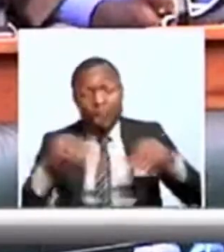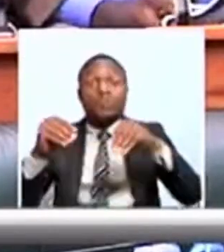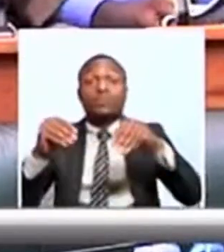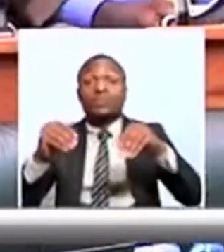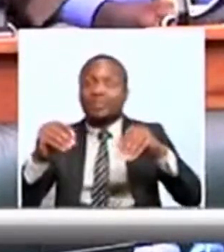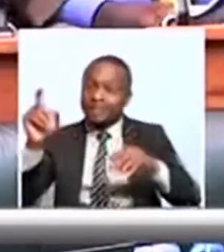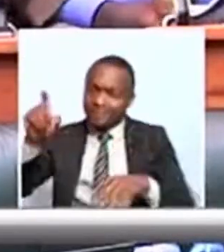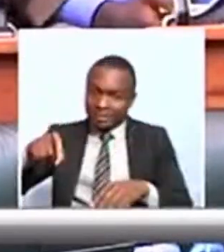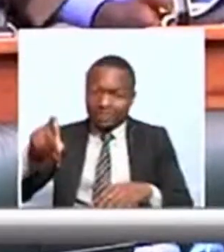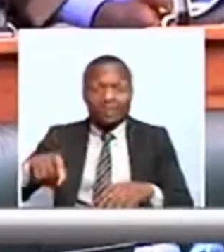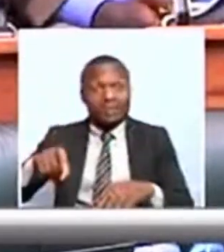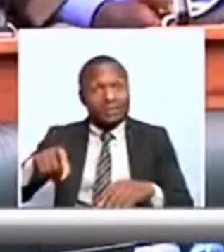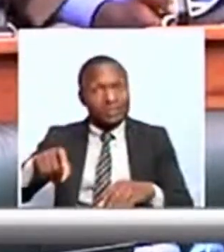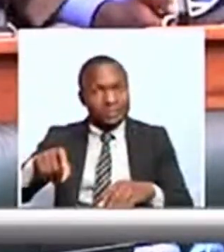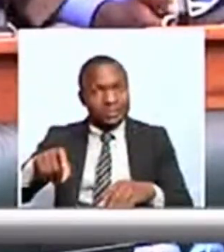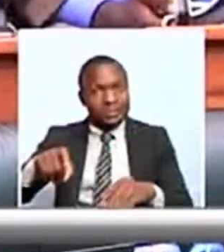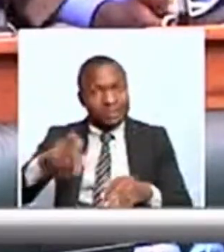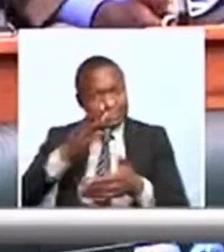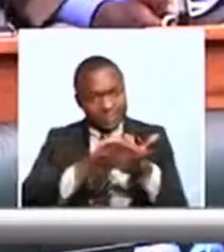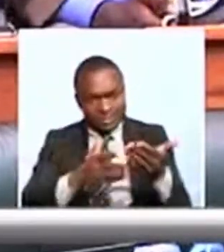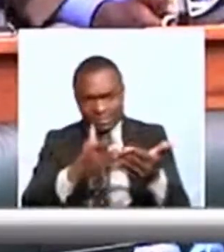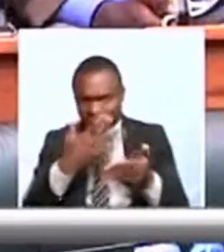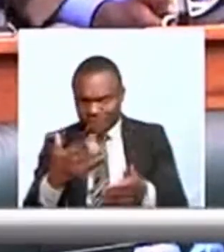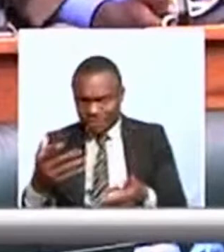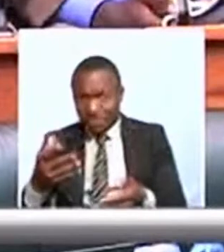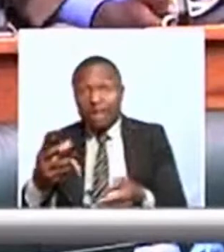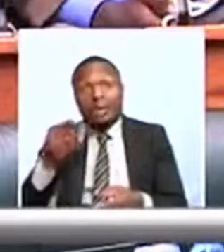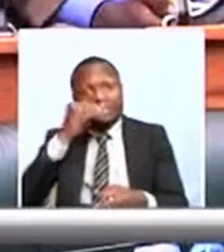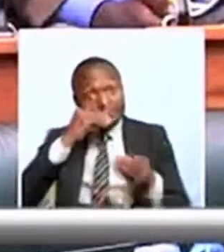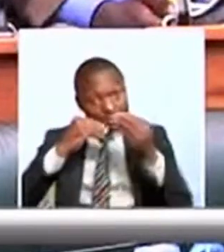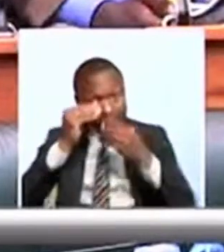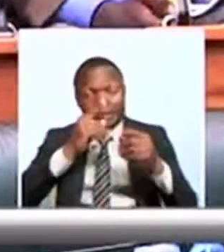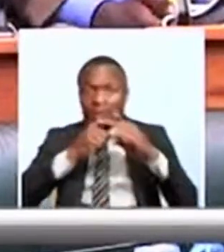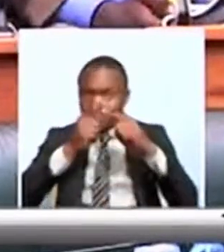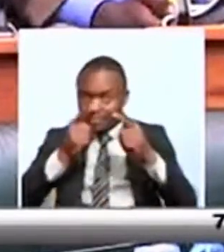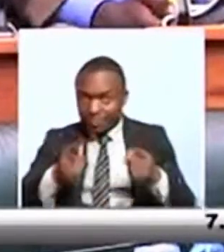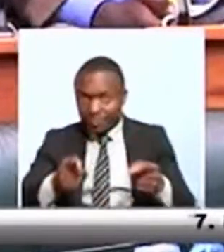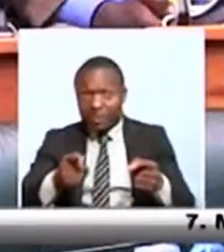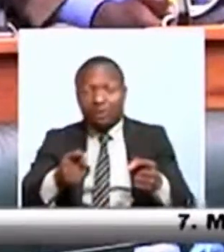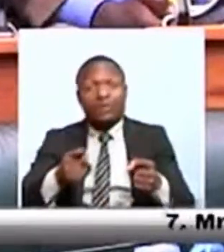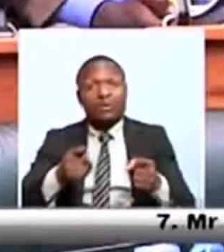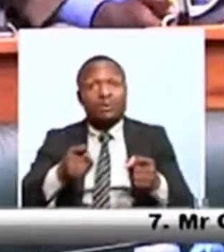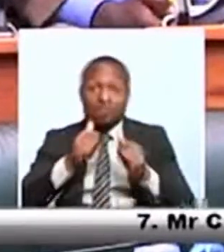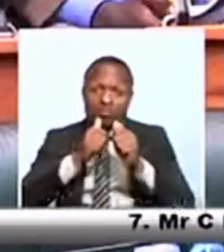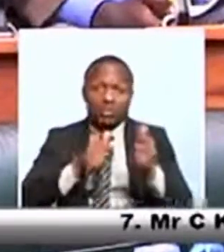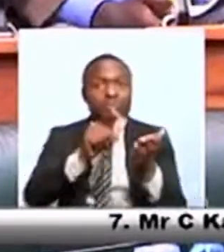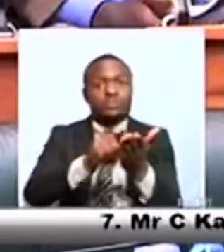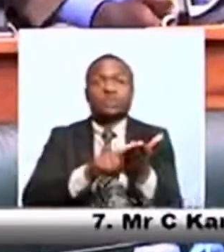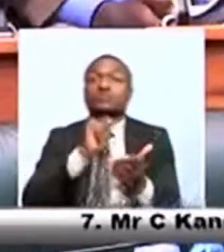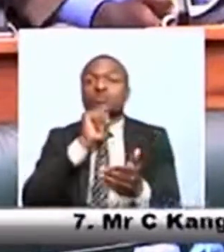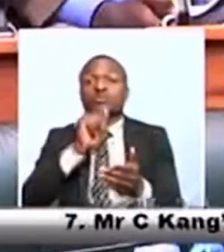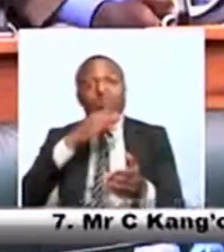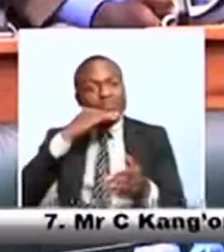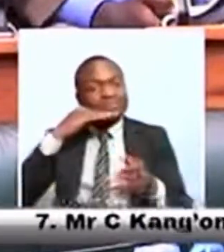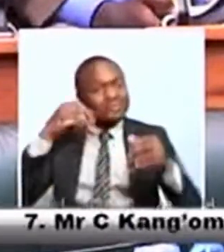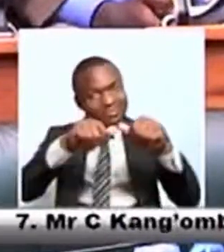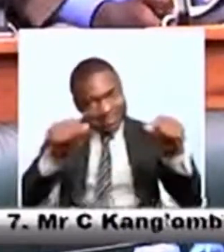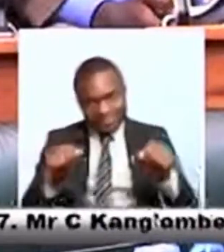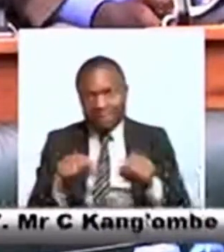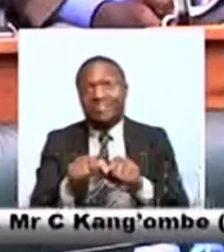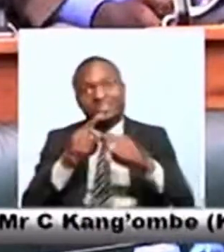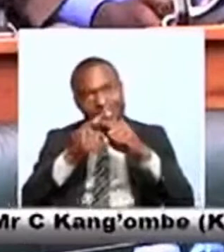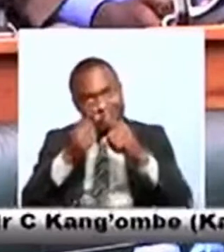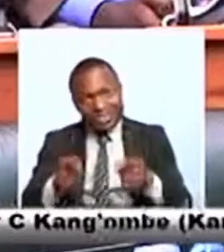to eat. But in terms of legality, it's not a farming block. But maybe as we